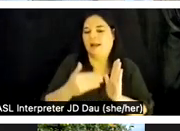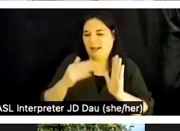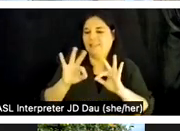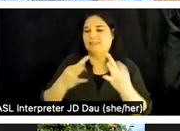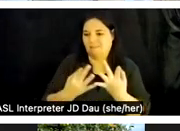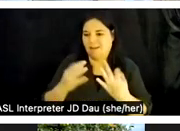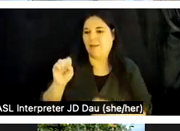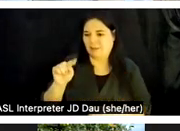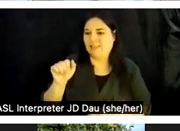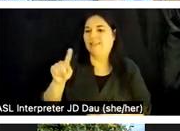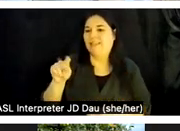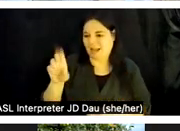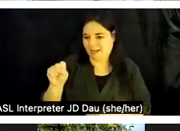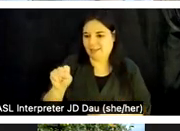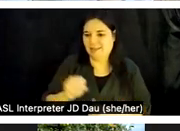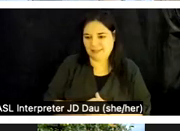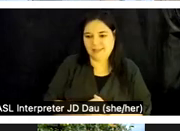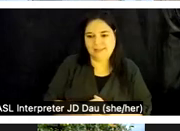status.